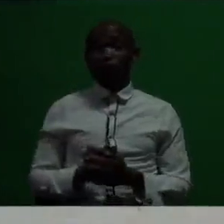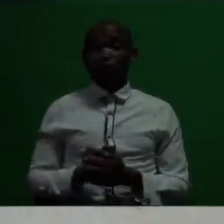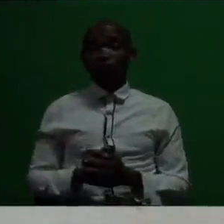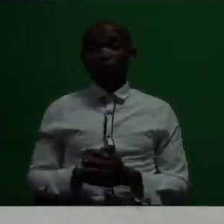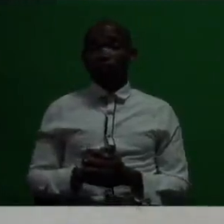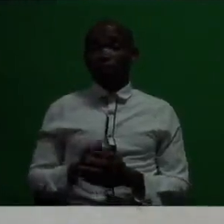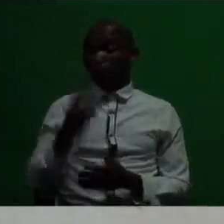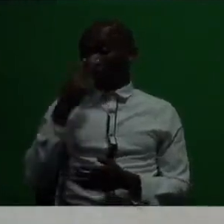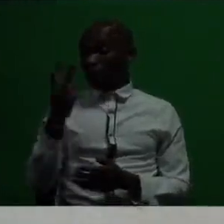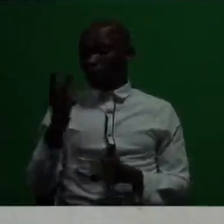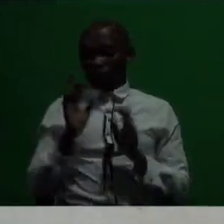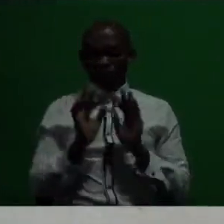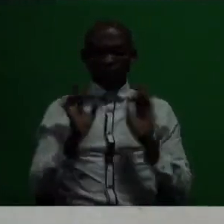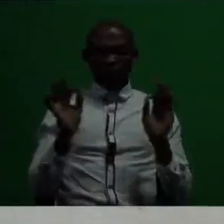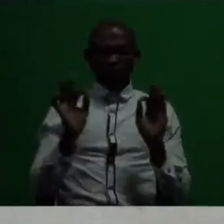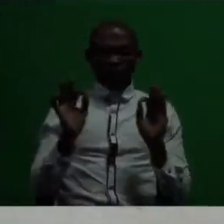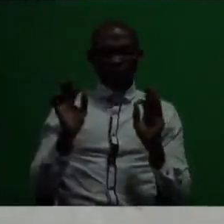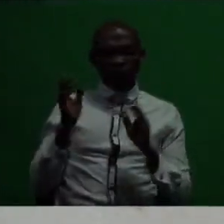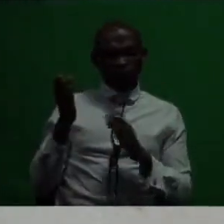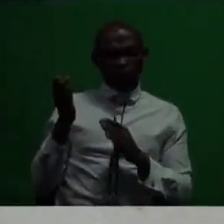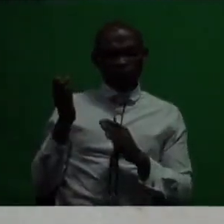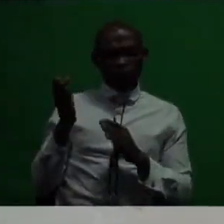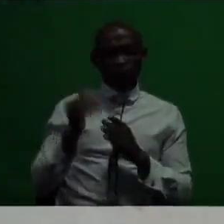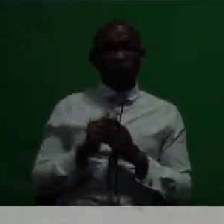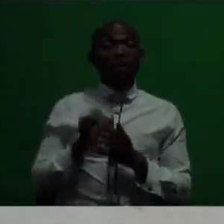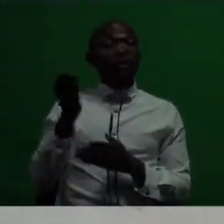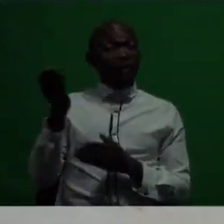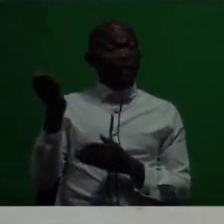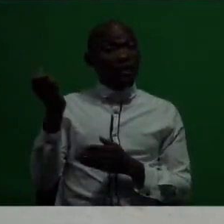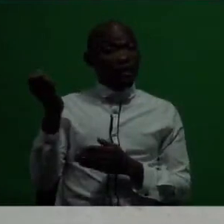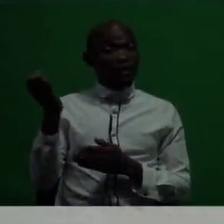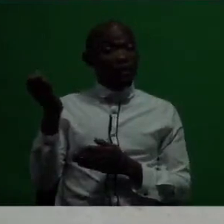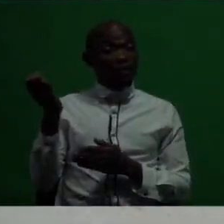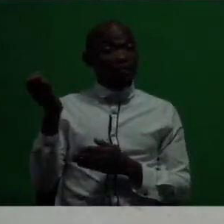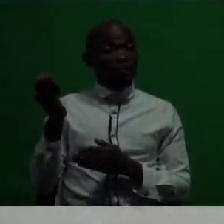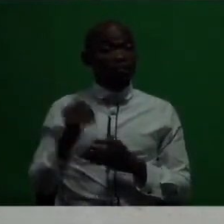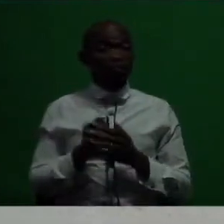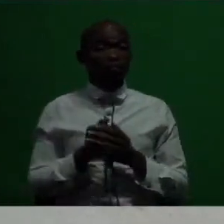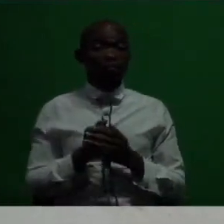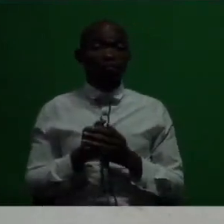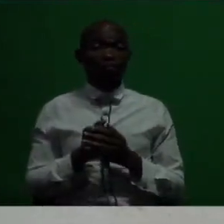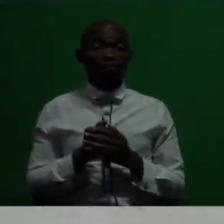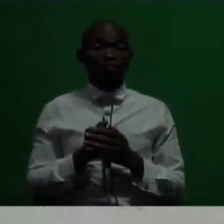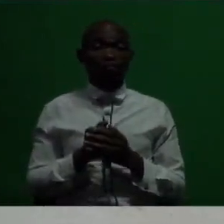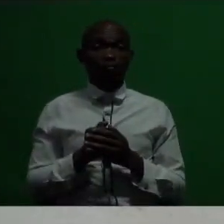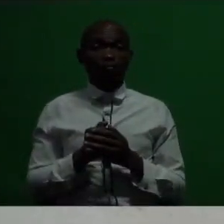Observe these carefully. Have you seen here? These are